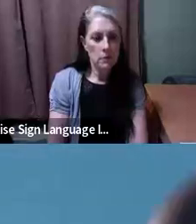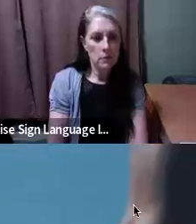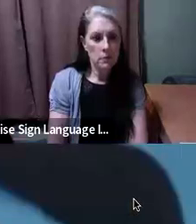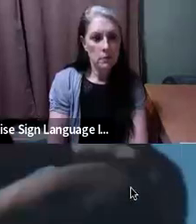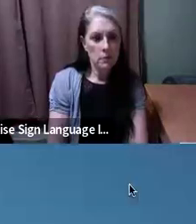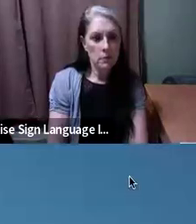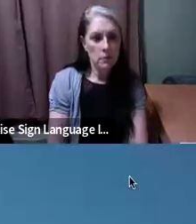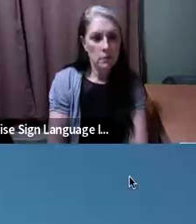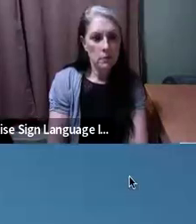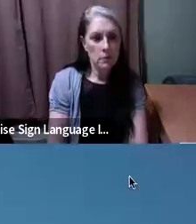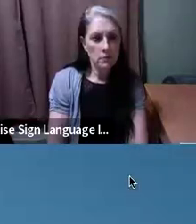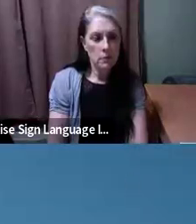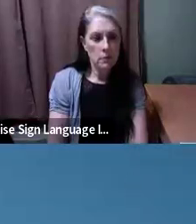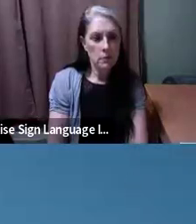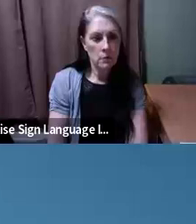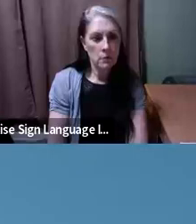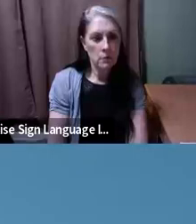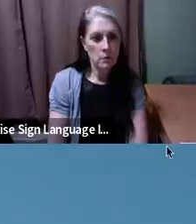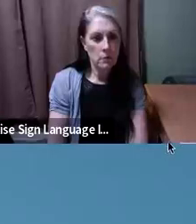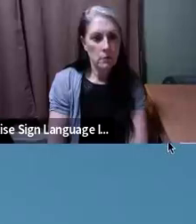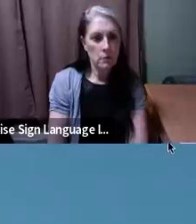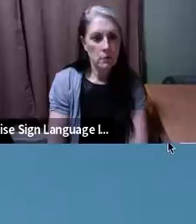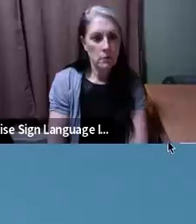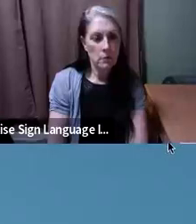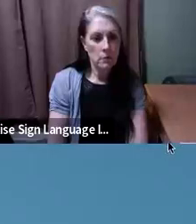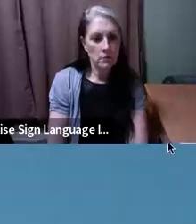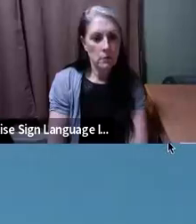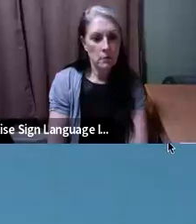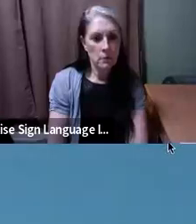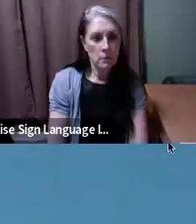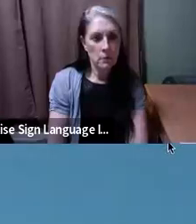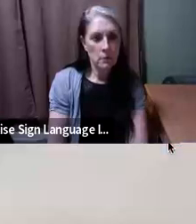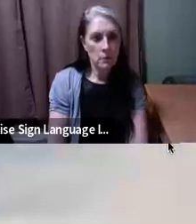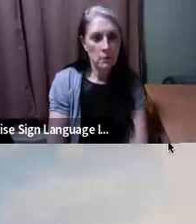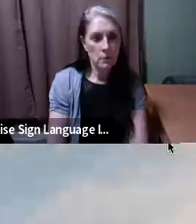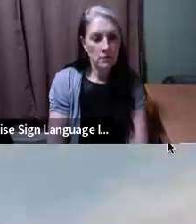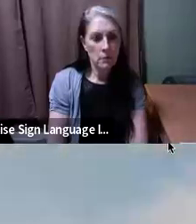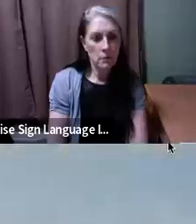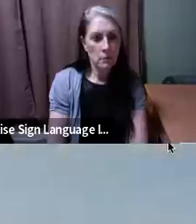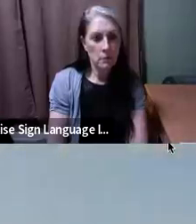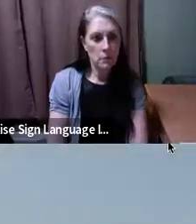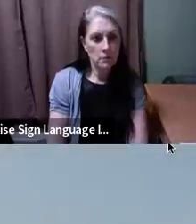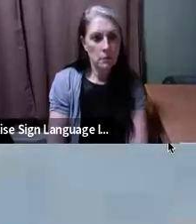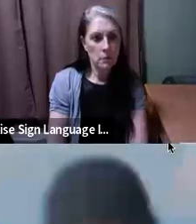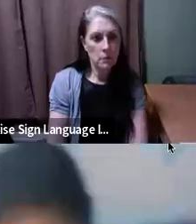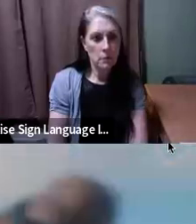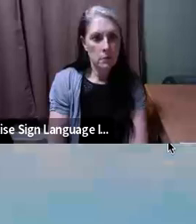around. Lots of arm gestures that reach in front of them, pressing up.